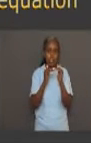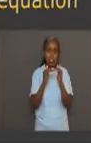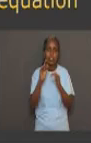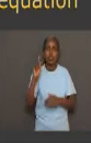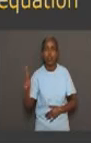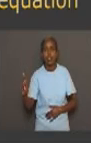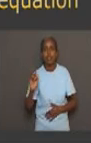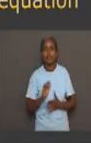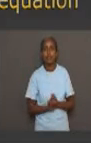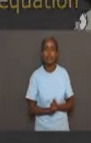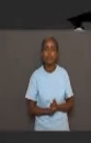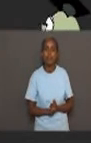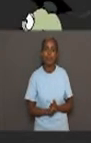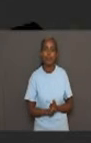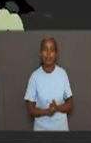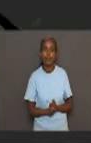equals 1.